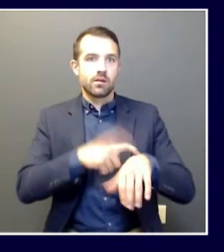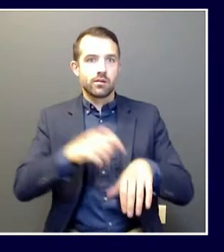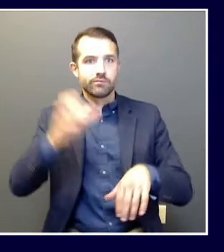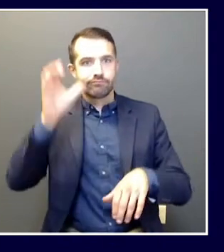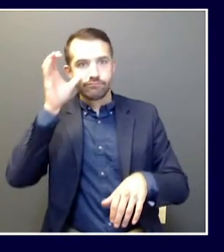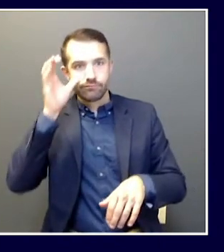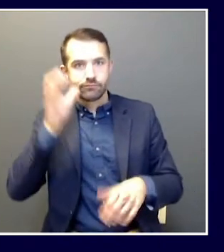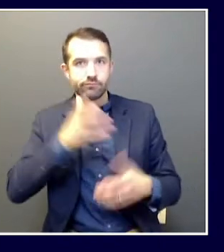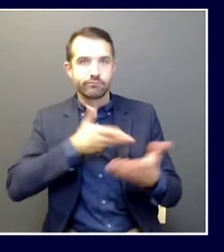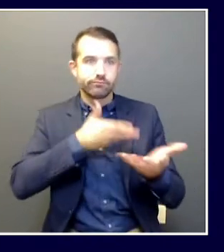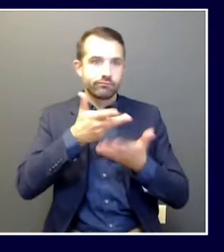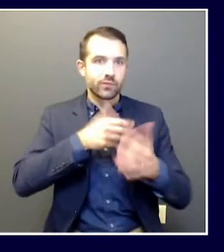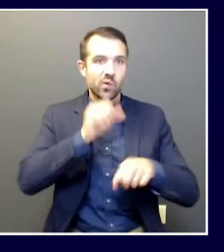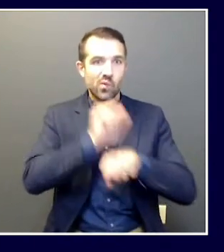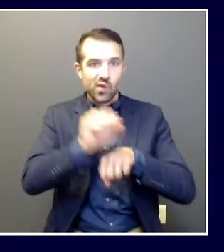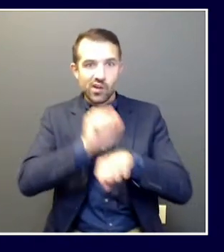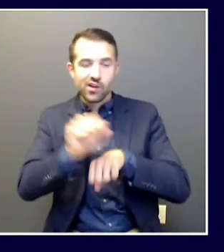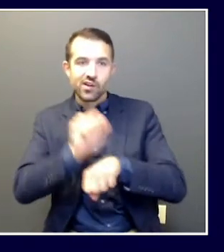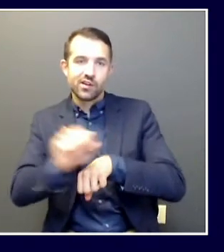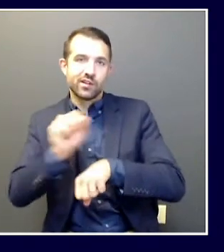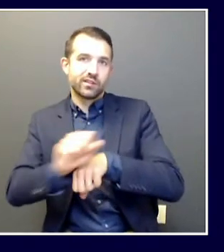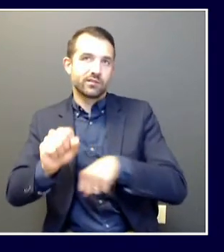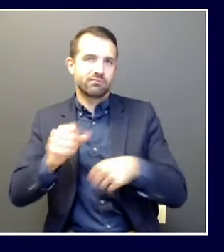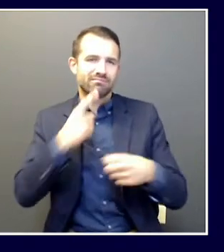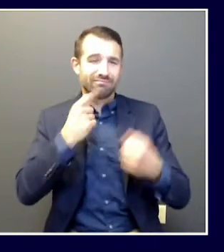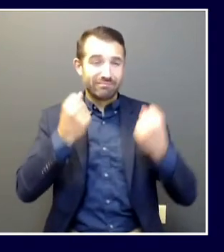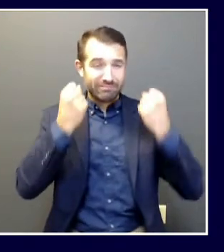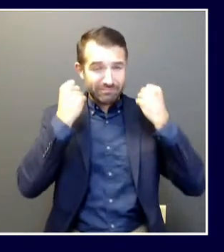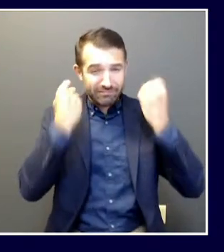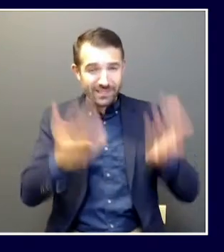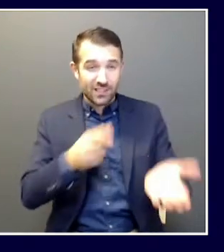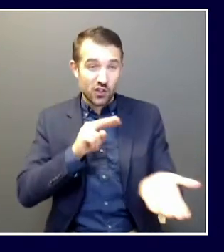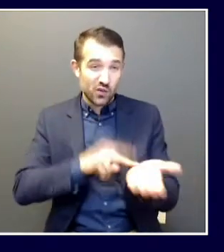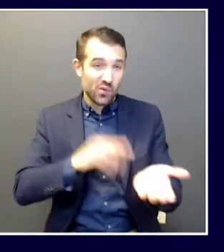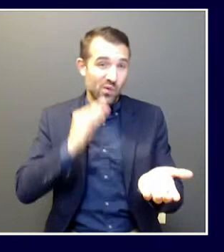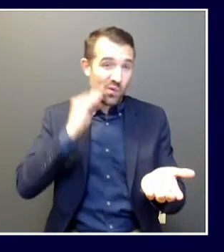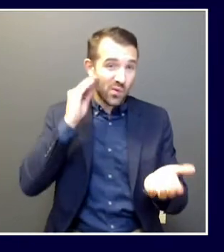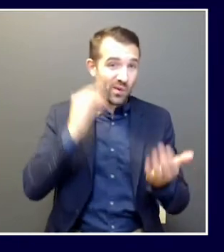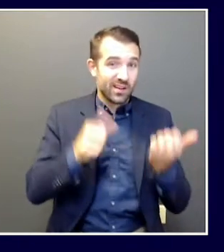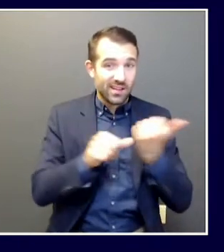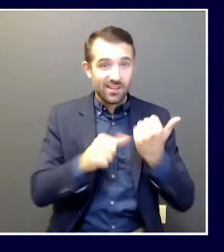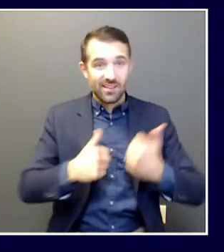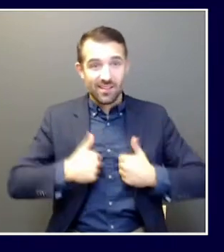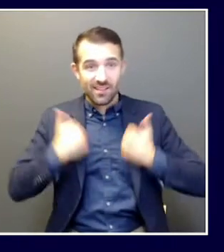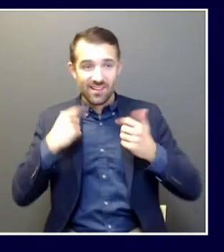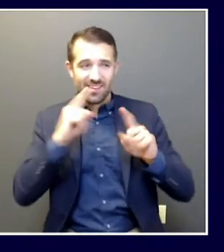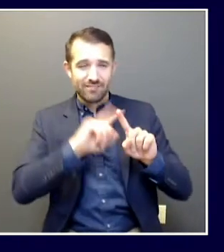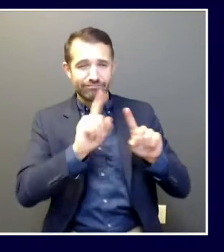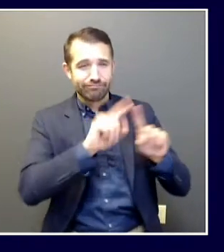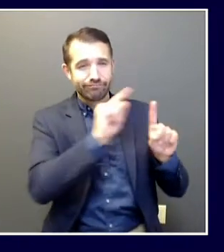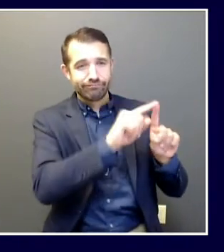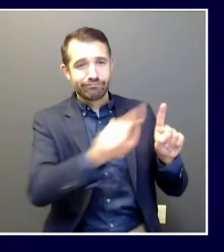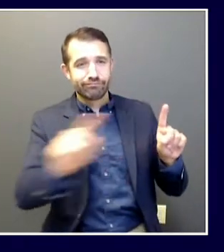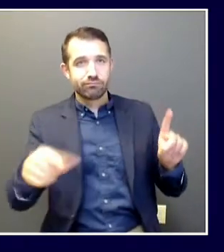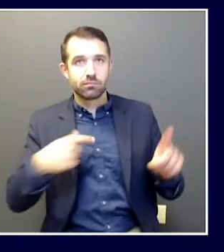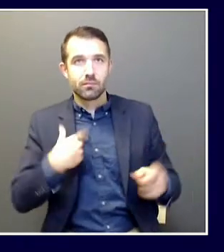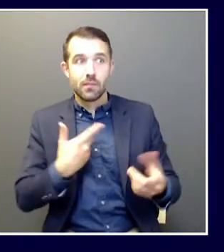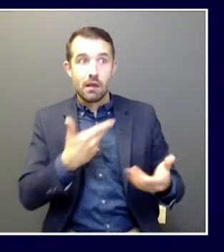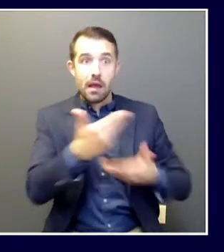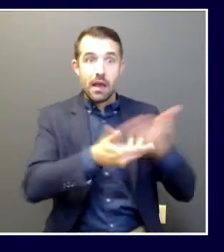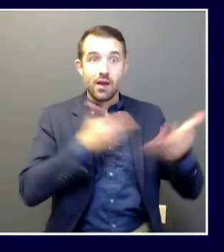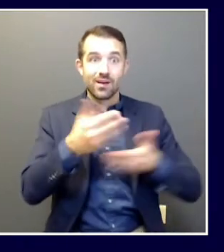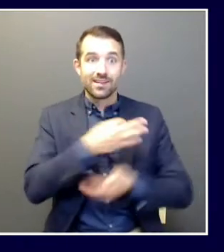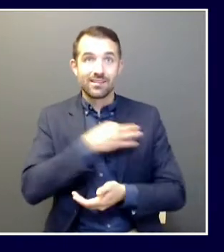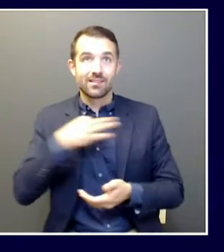long-term care partners, for example, have said, look, we have some workers that we're lining up to hire, but they're coming from out of state